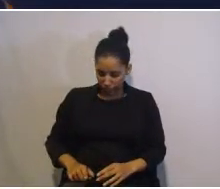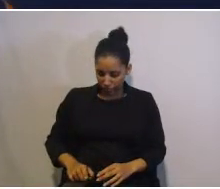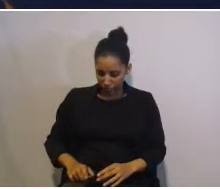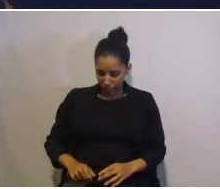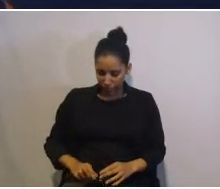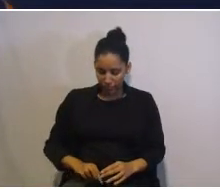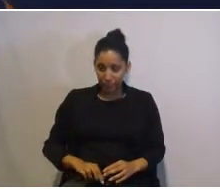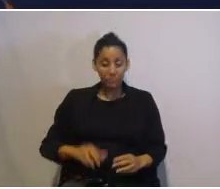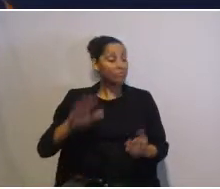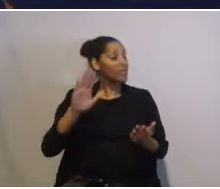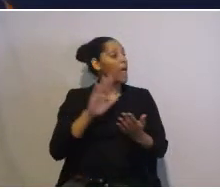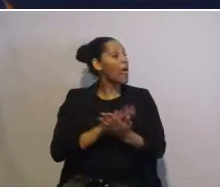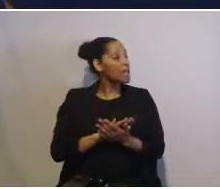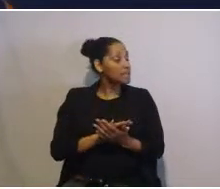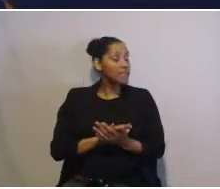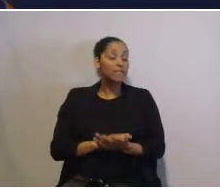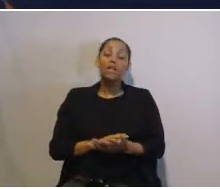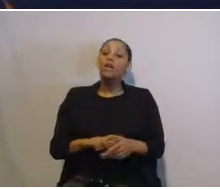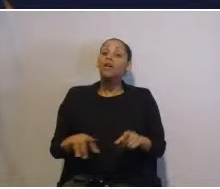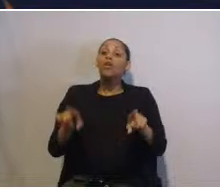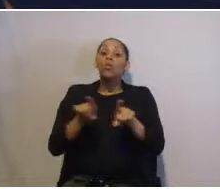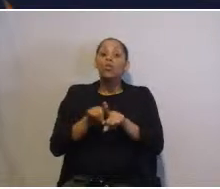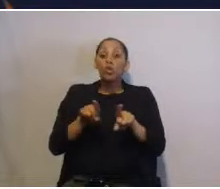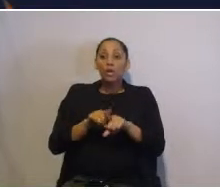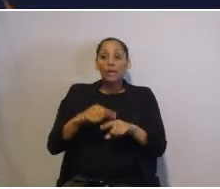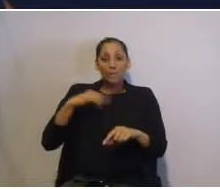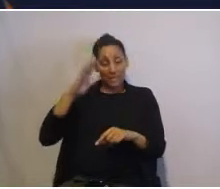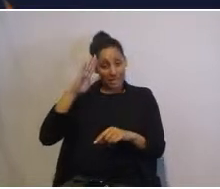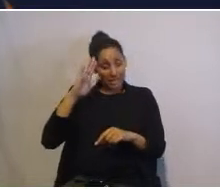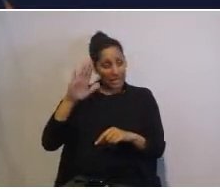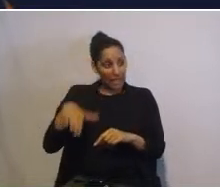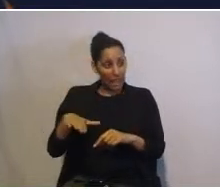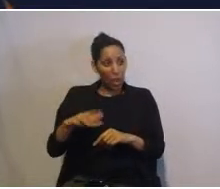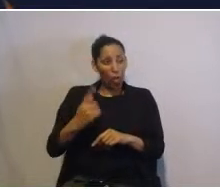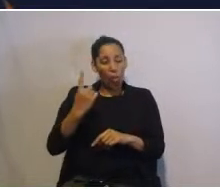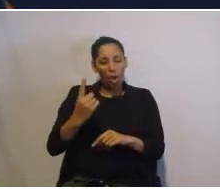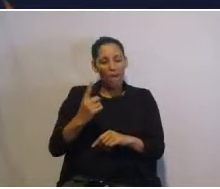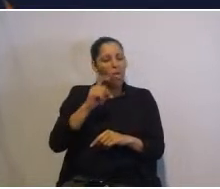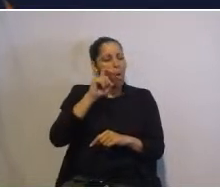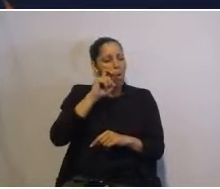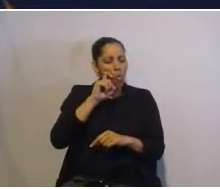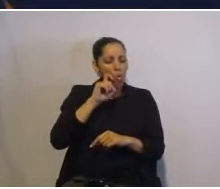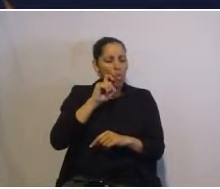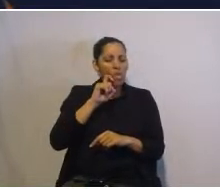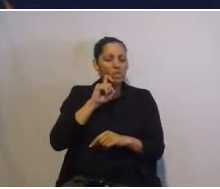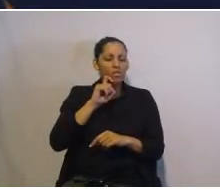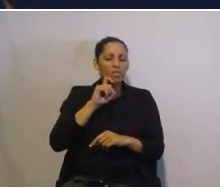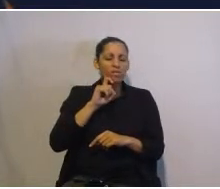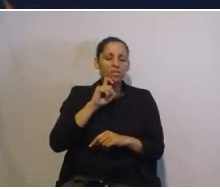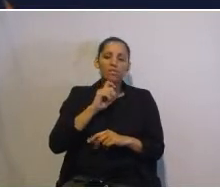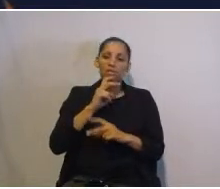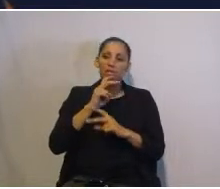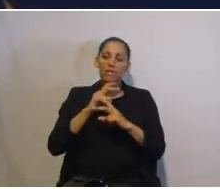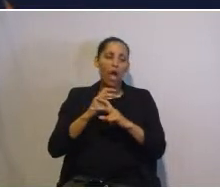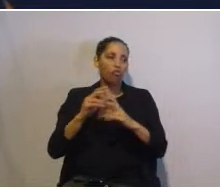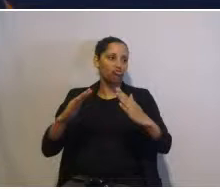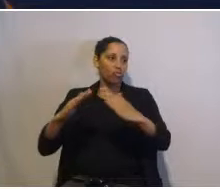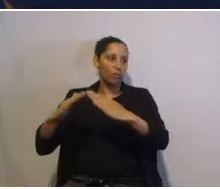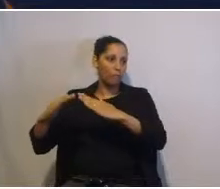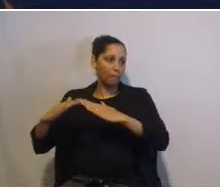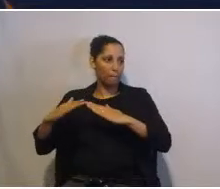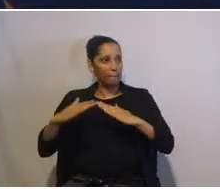And I'm staying in one of the oldest townships in